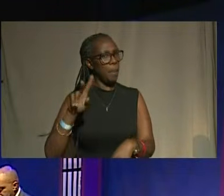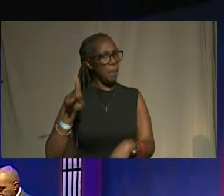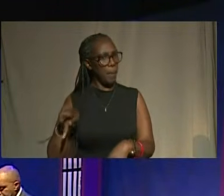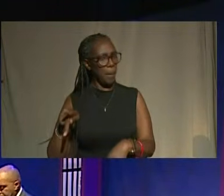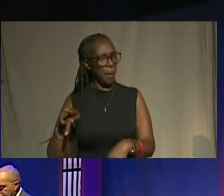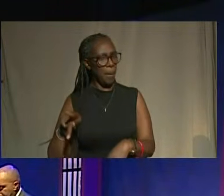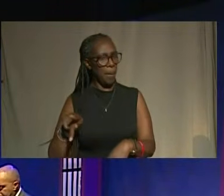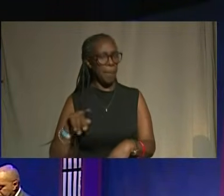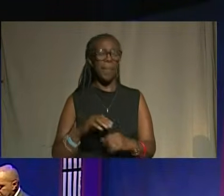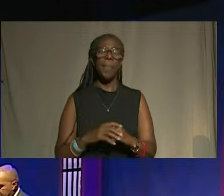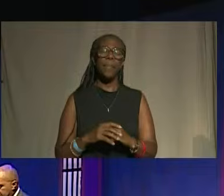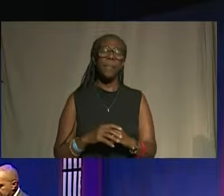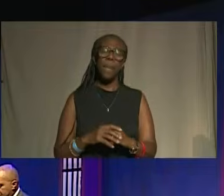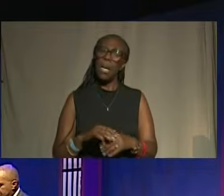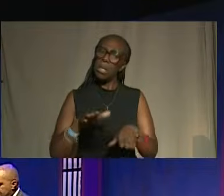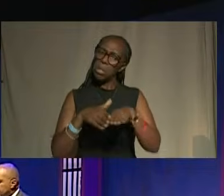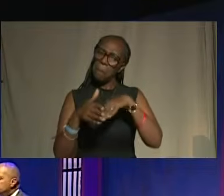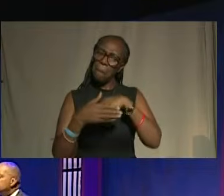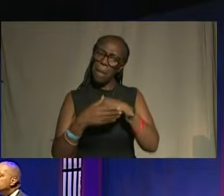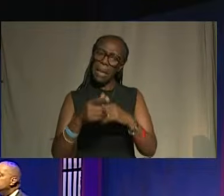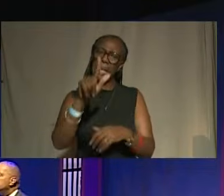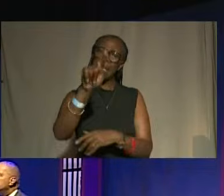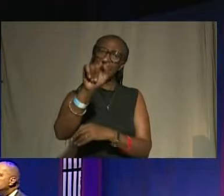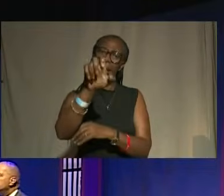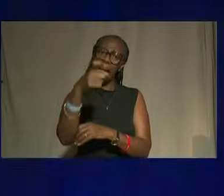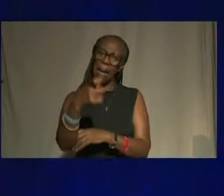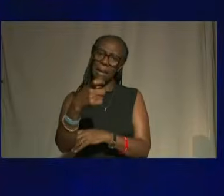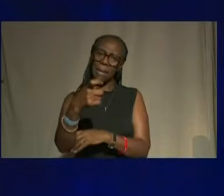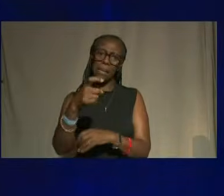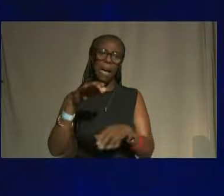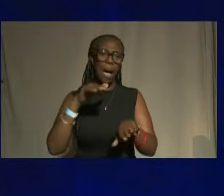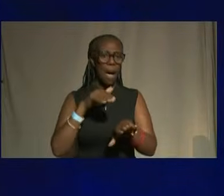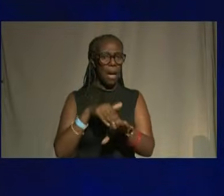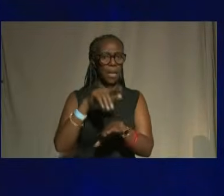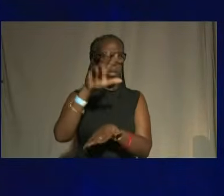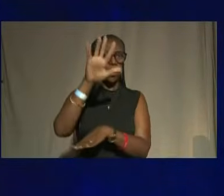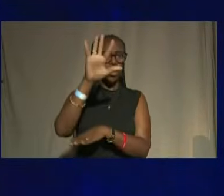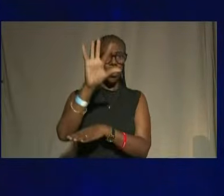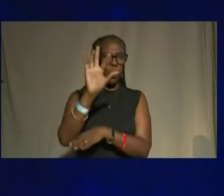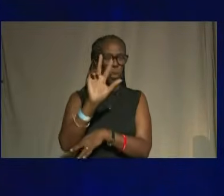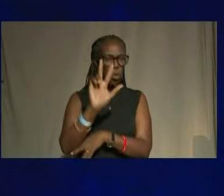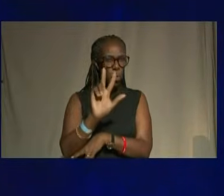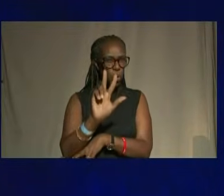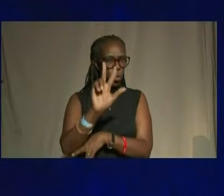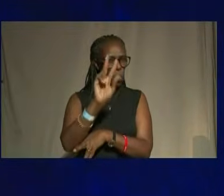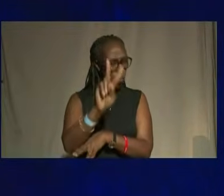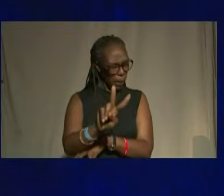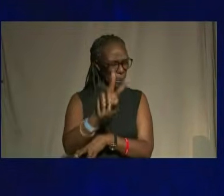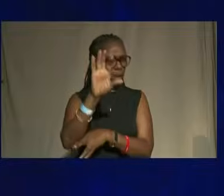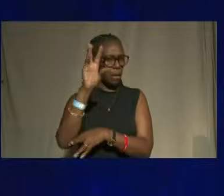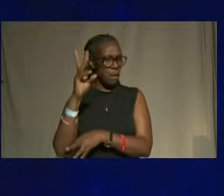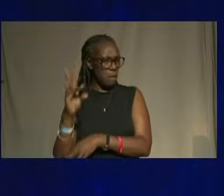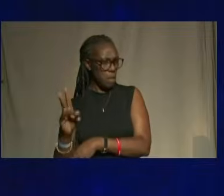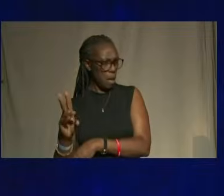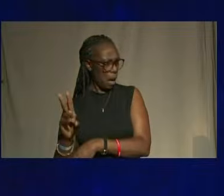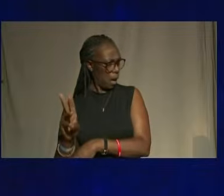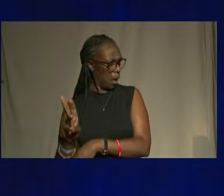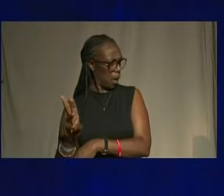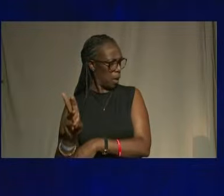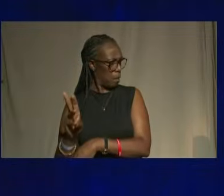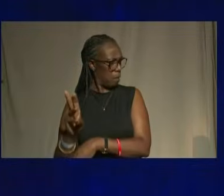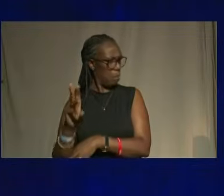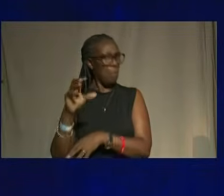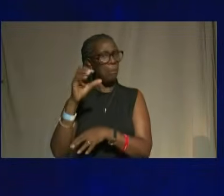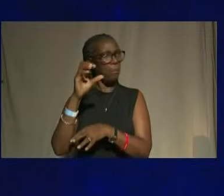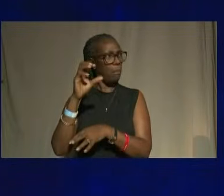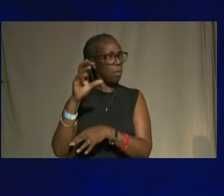29% of GDP is the highest in the region. our middle class has been hollowed out by